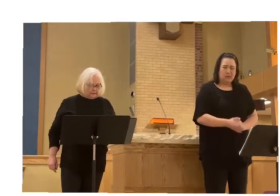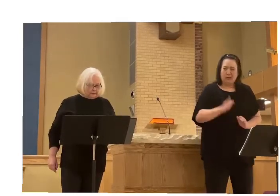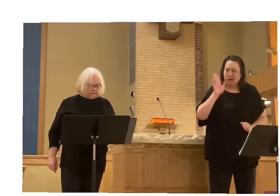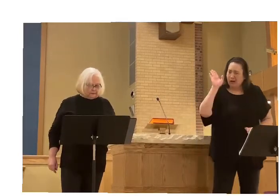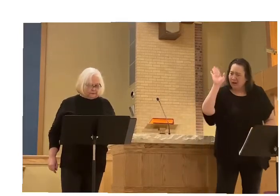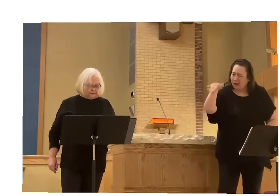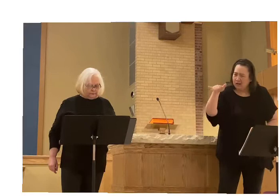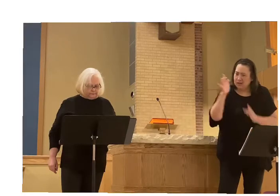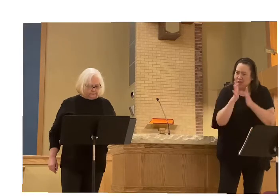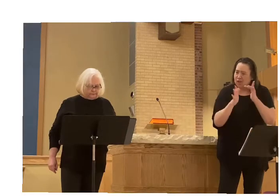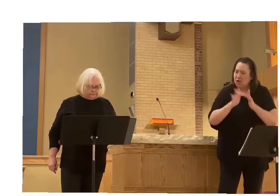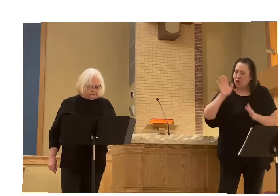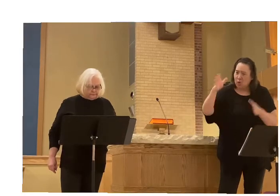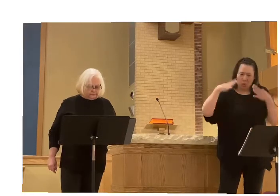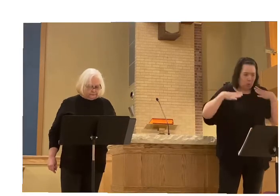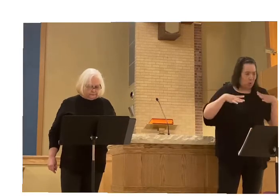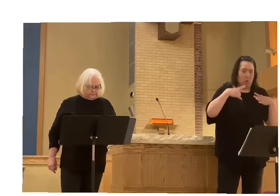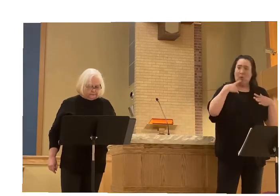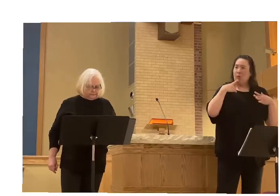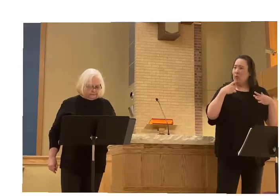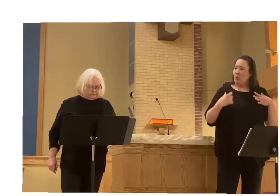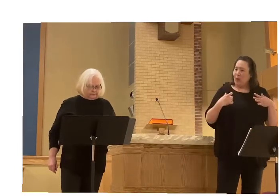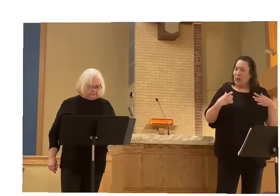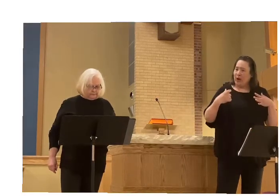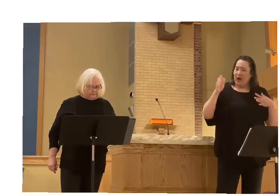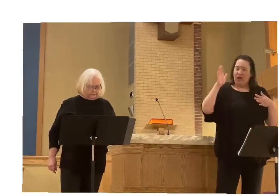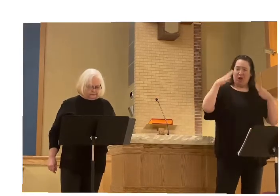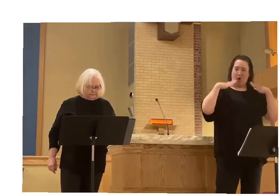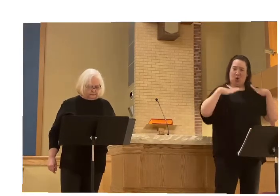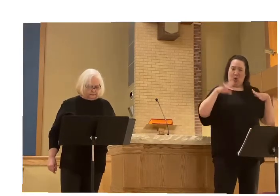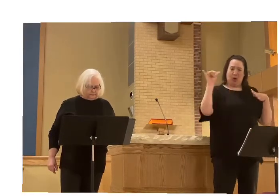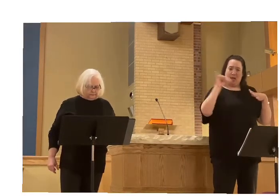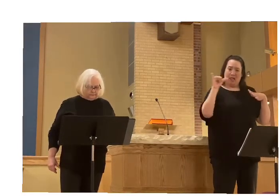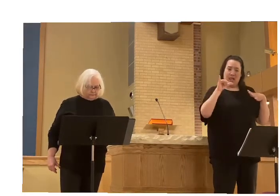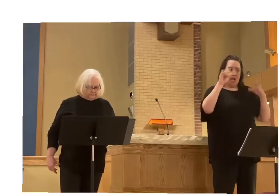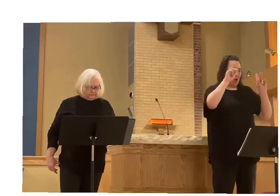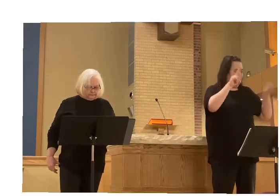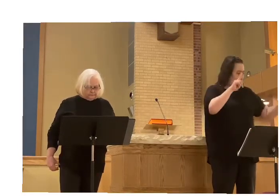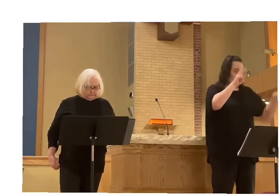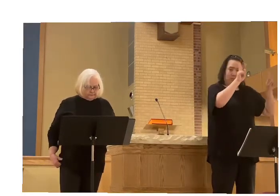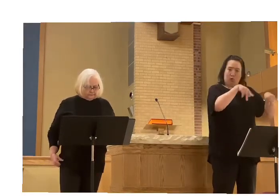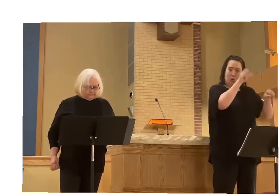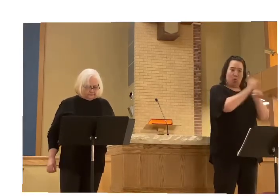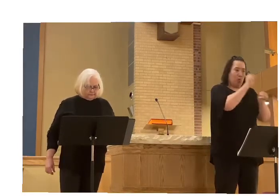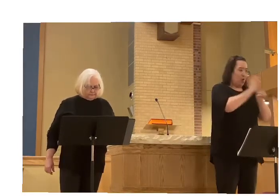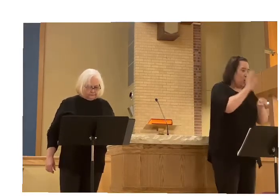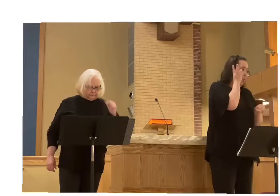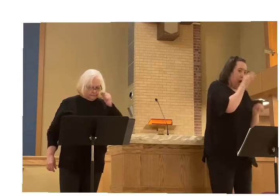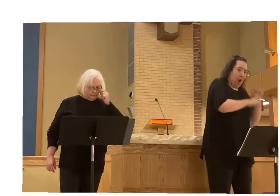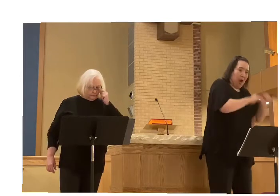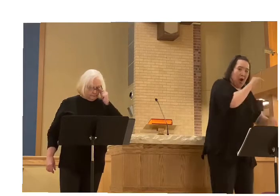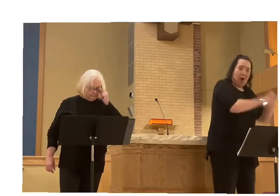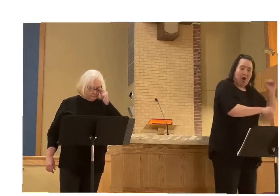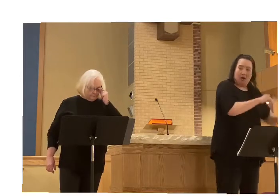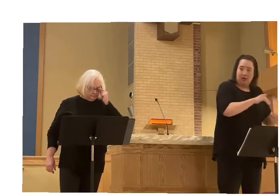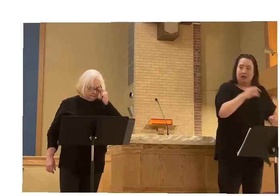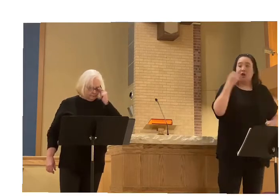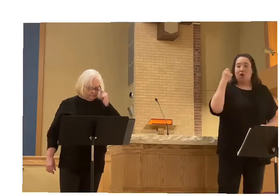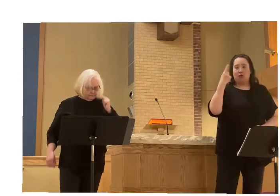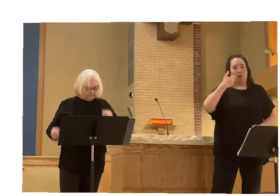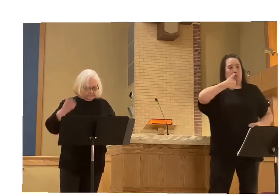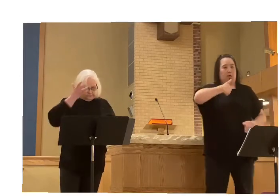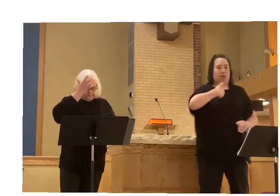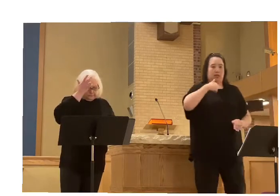Why are your clothes red and your garments like those of the winepresser? The winepress I have